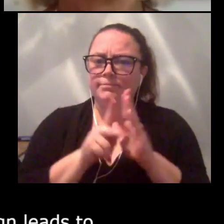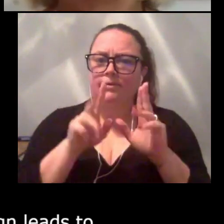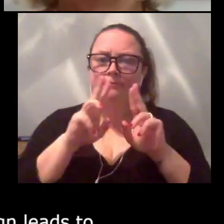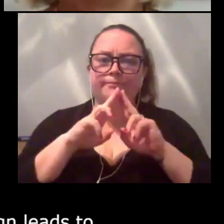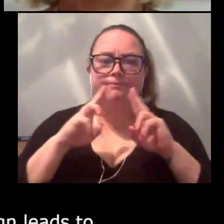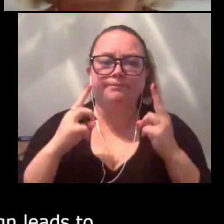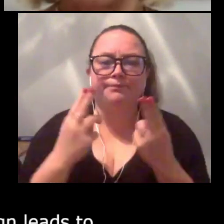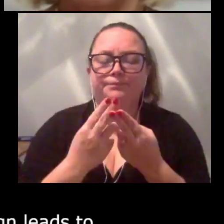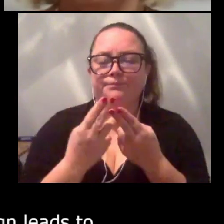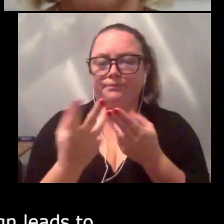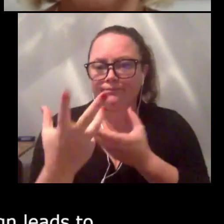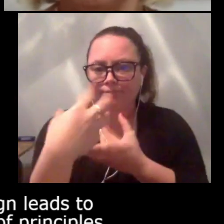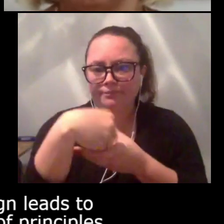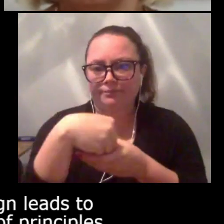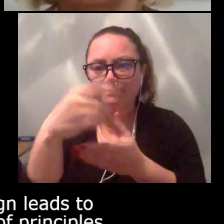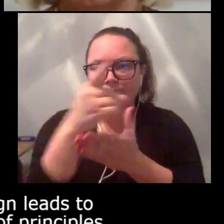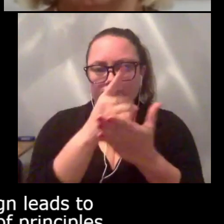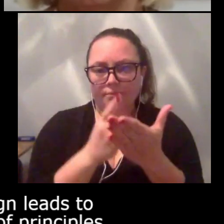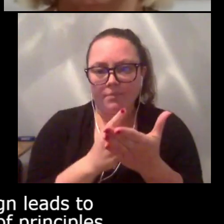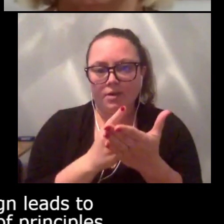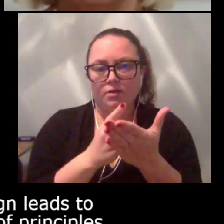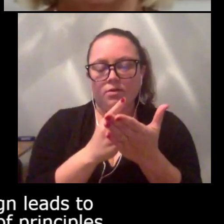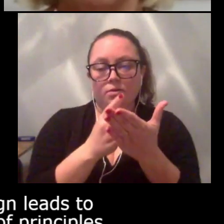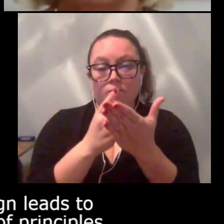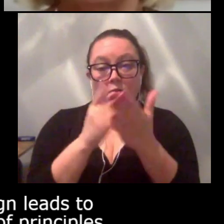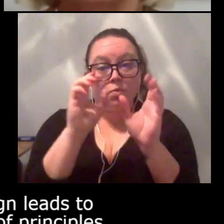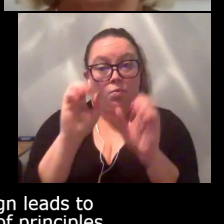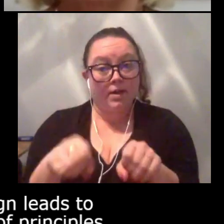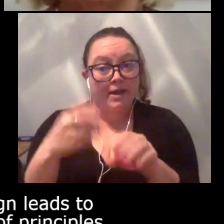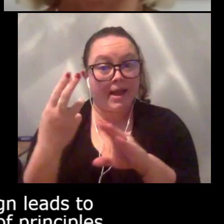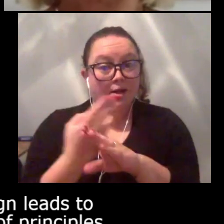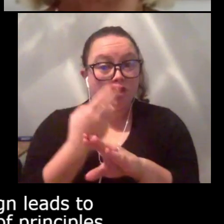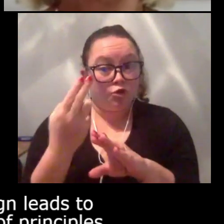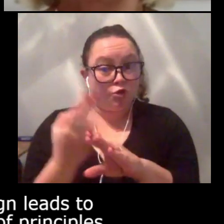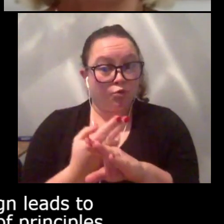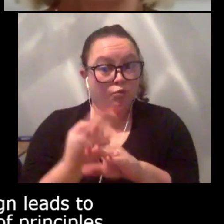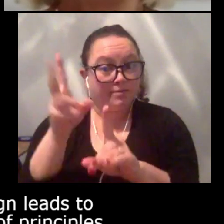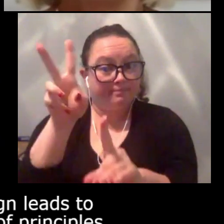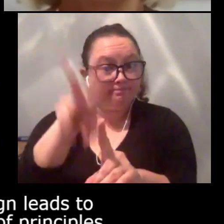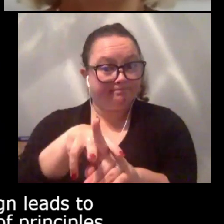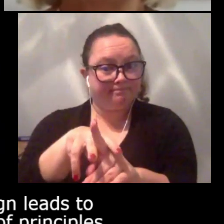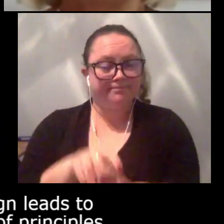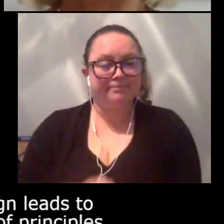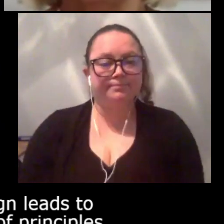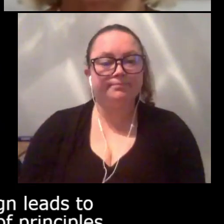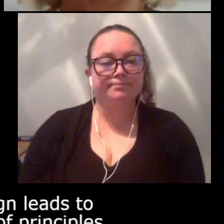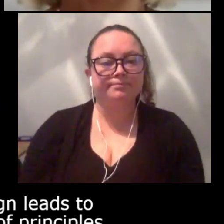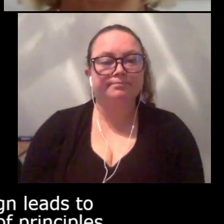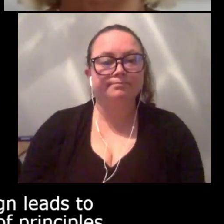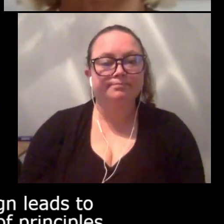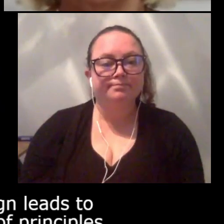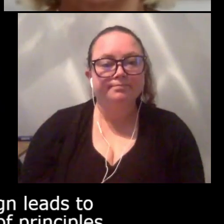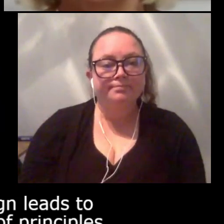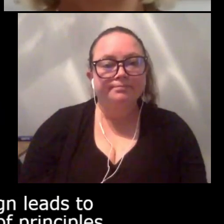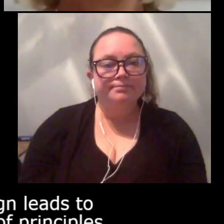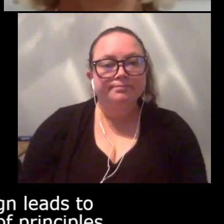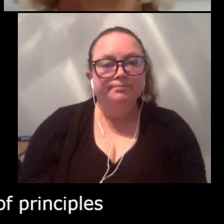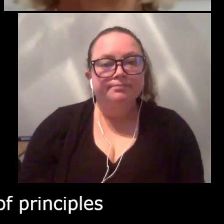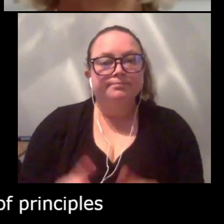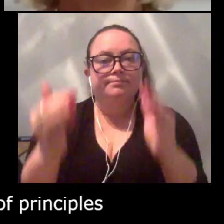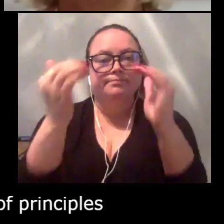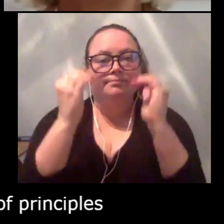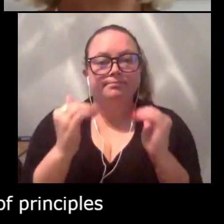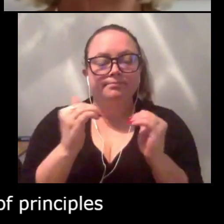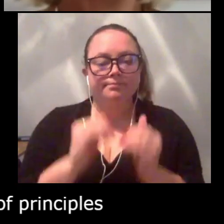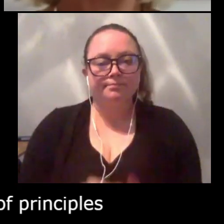design which can be used. Next slide, please. Or could you move it, please, Judith?